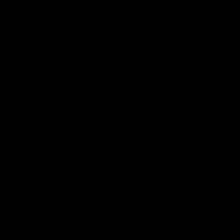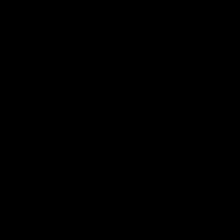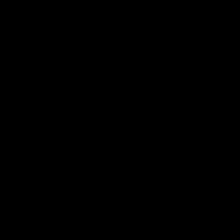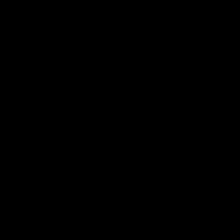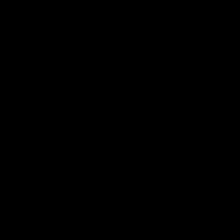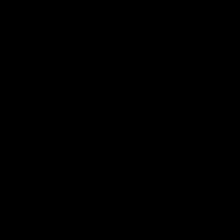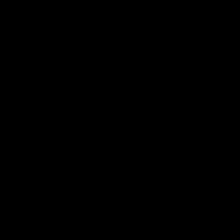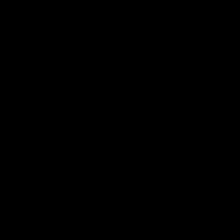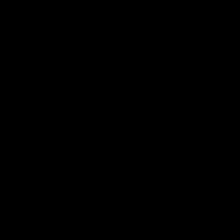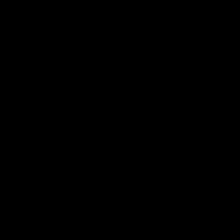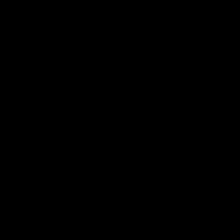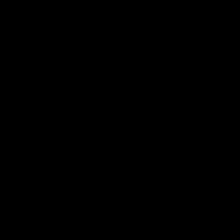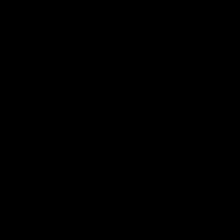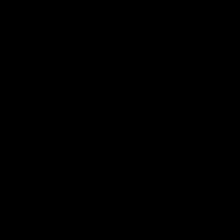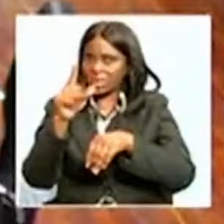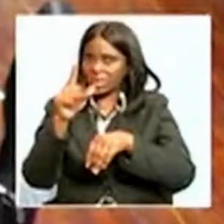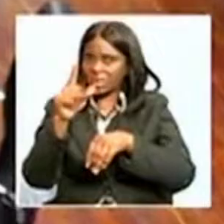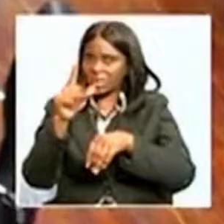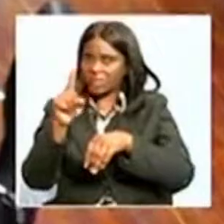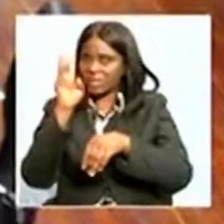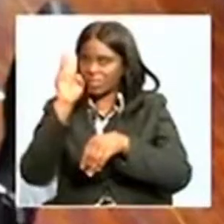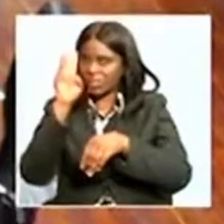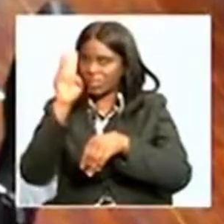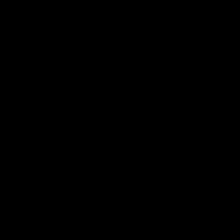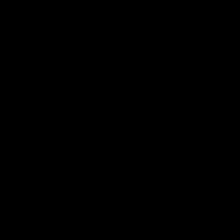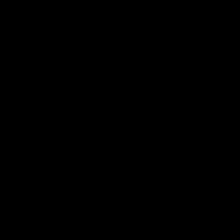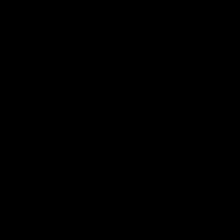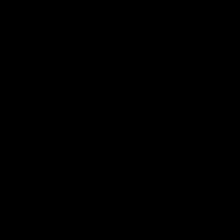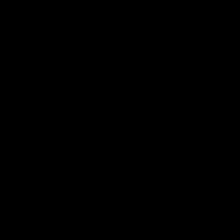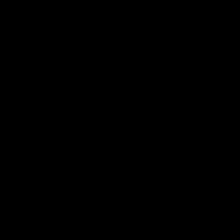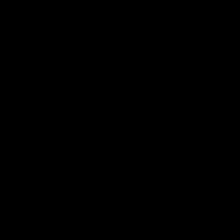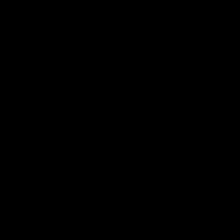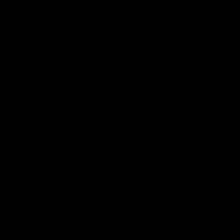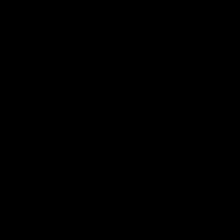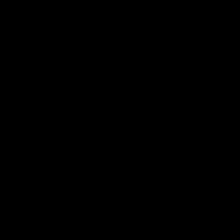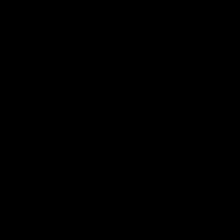But the 21st will be maybe